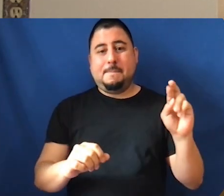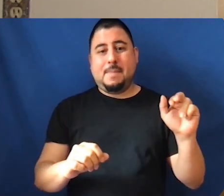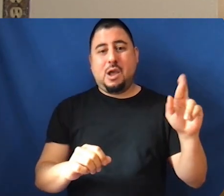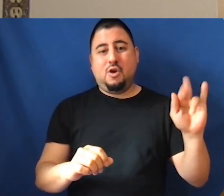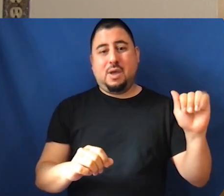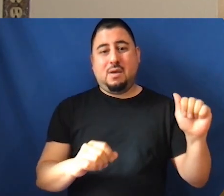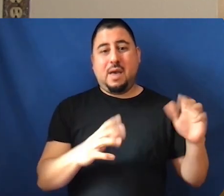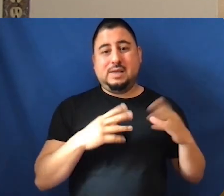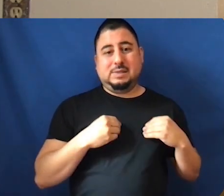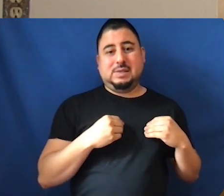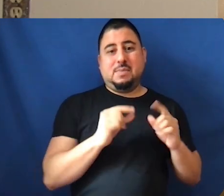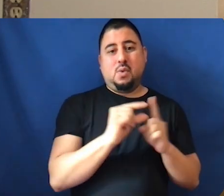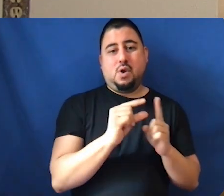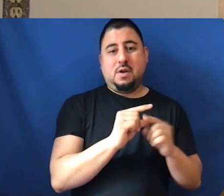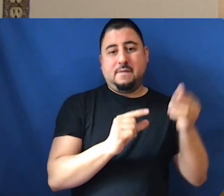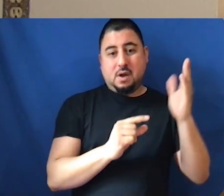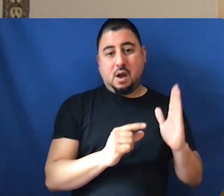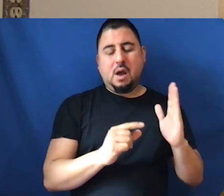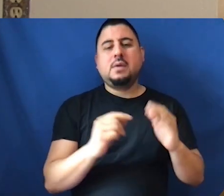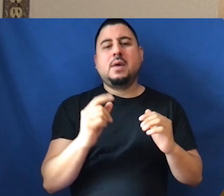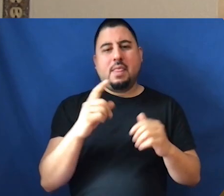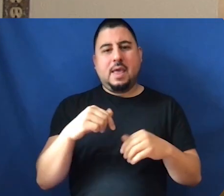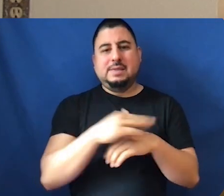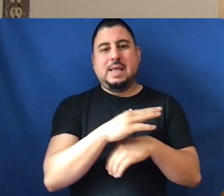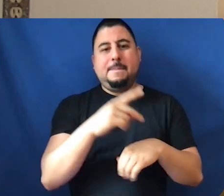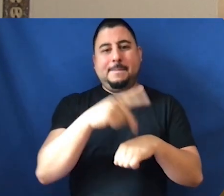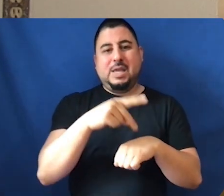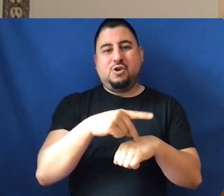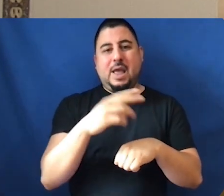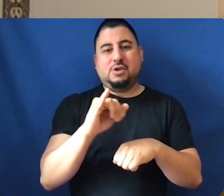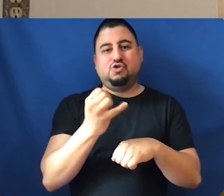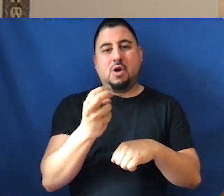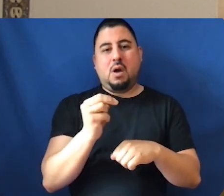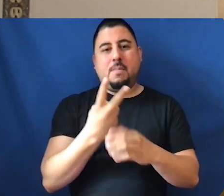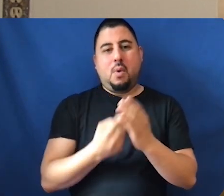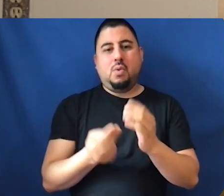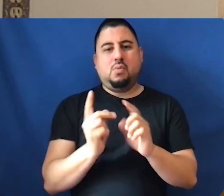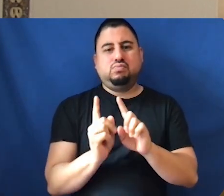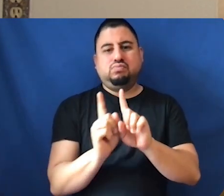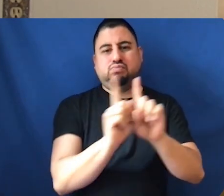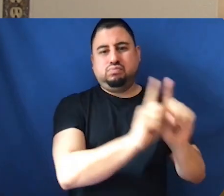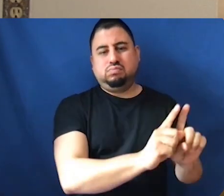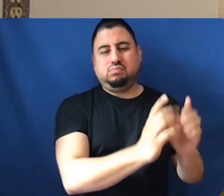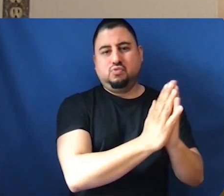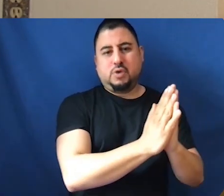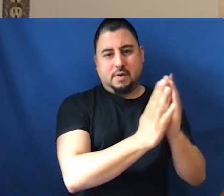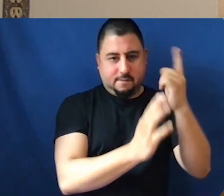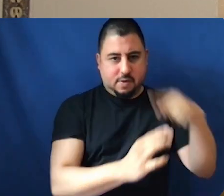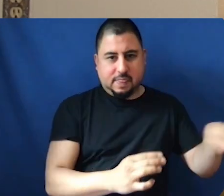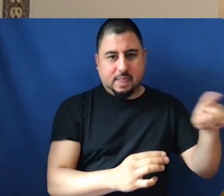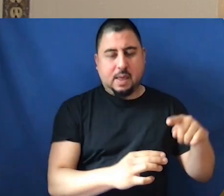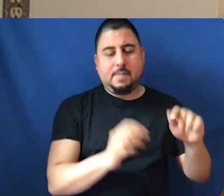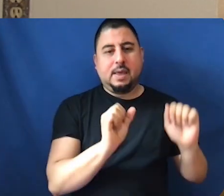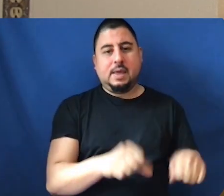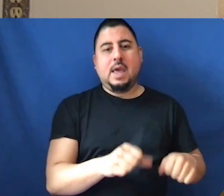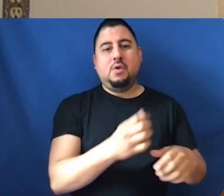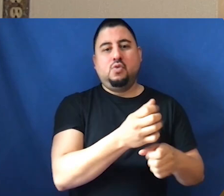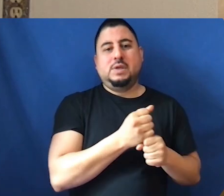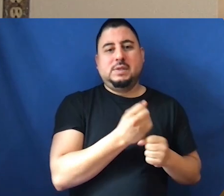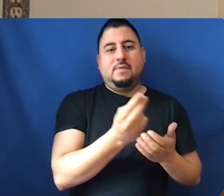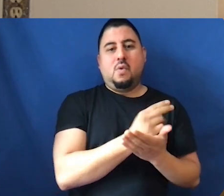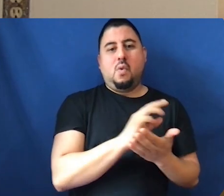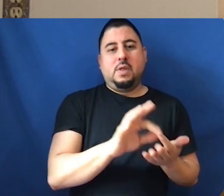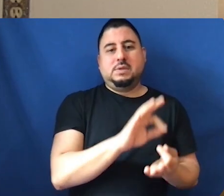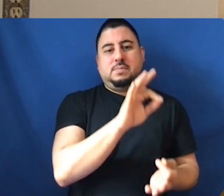accepted the word of God, they sent them Peter and John, who went down and prayed for them, that they might receive the